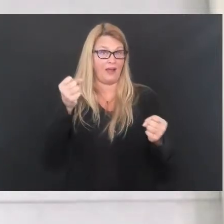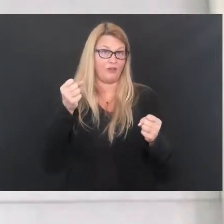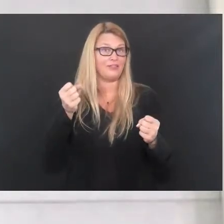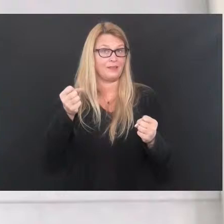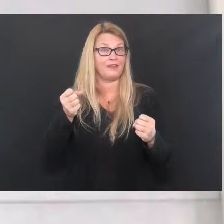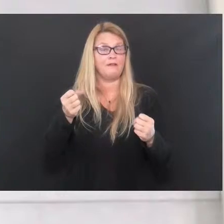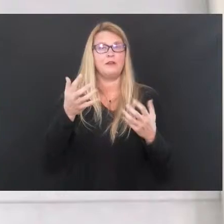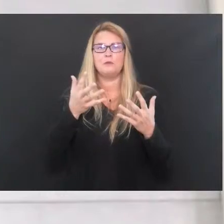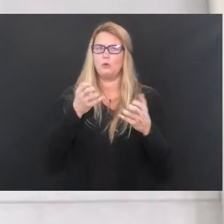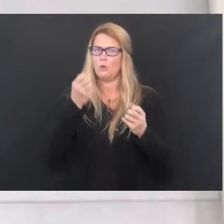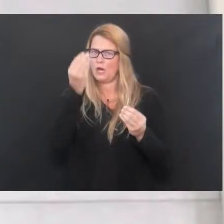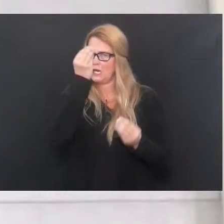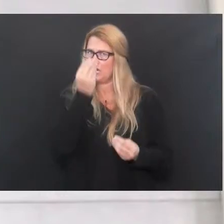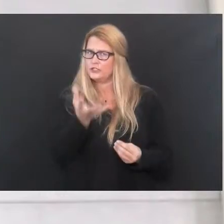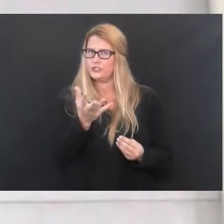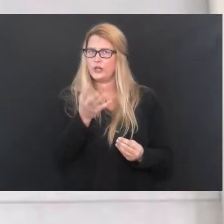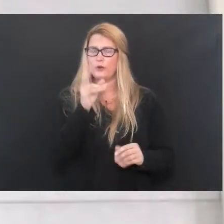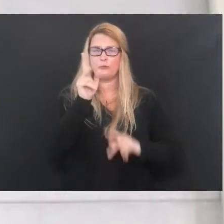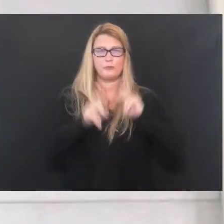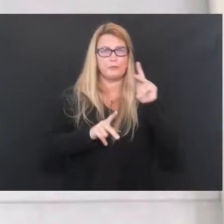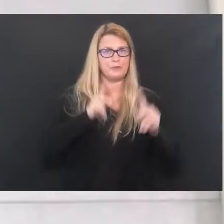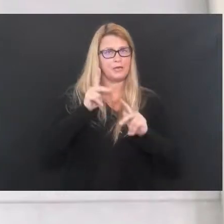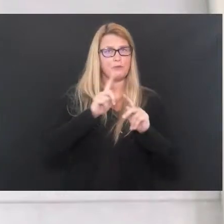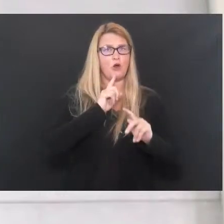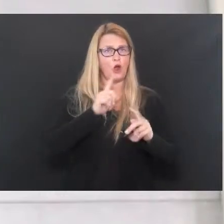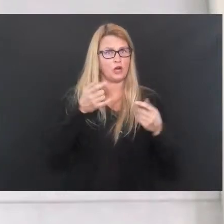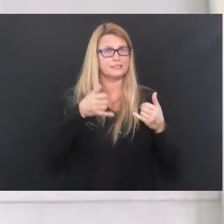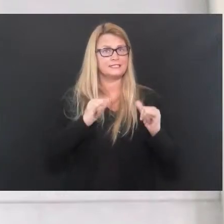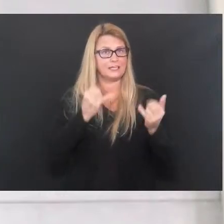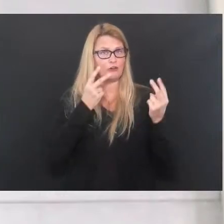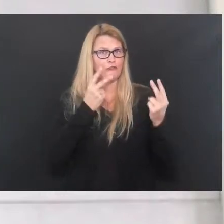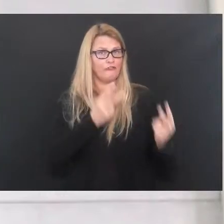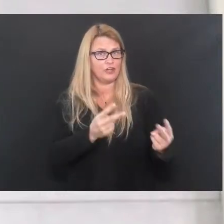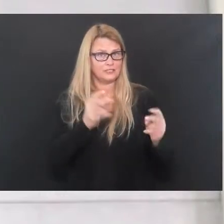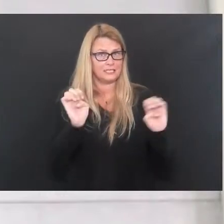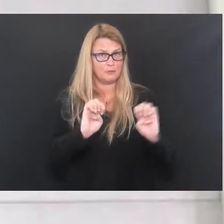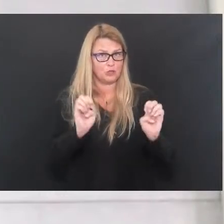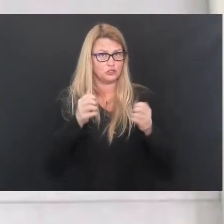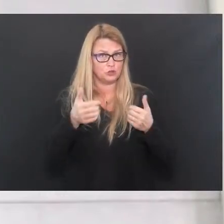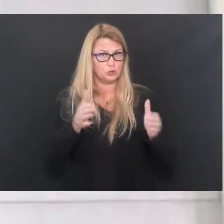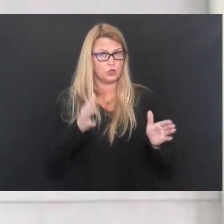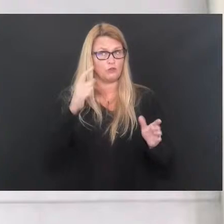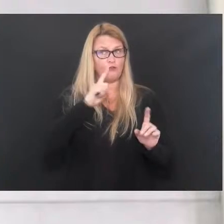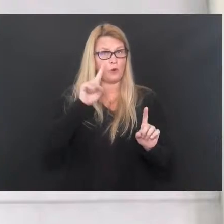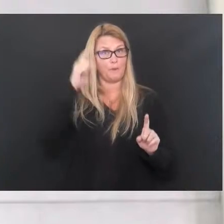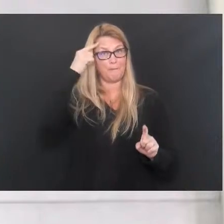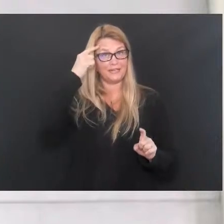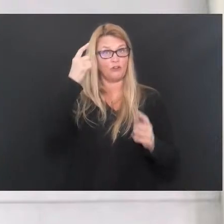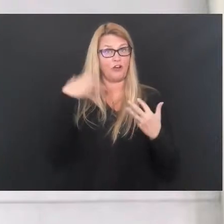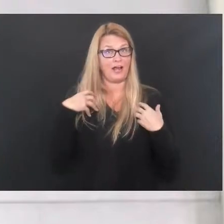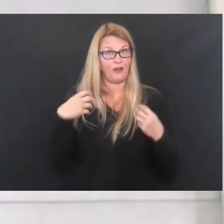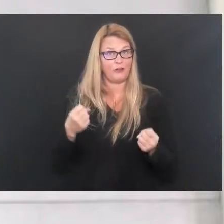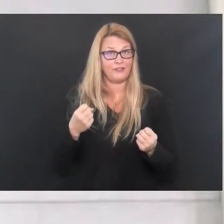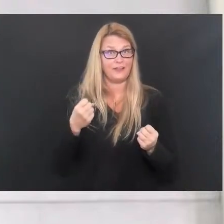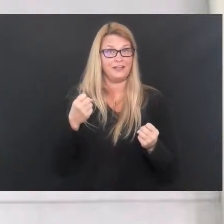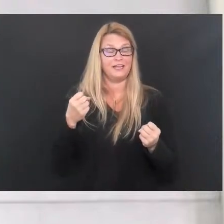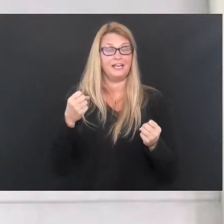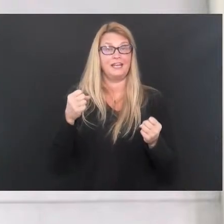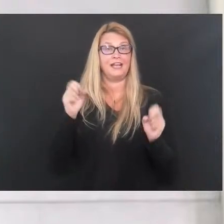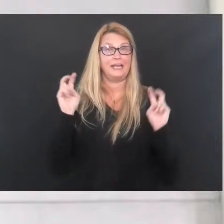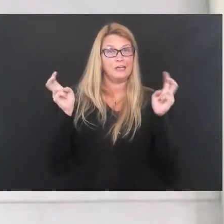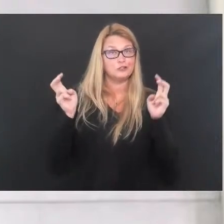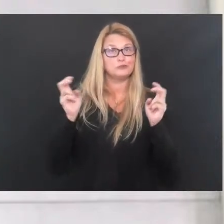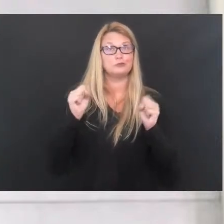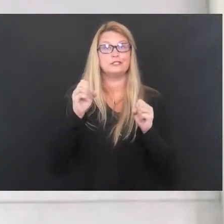to light for providers out there to note that people are still visiting emergency rooms for mental health issues in children and